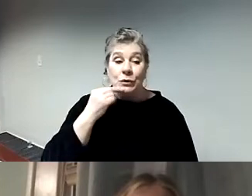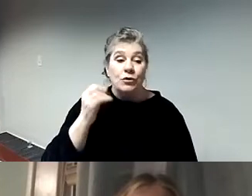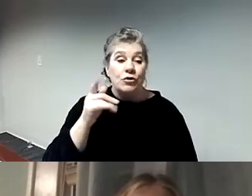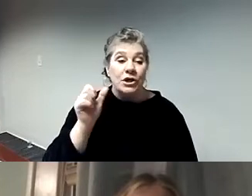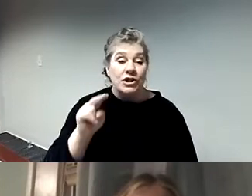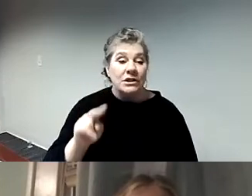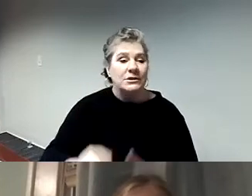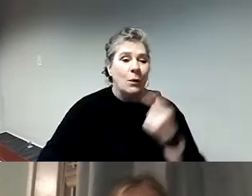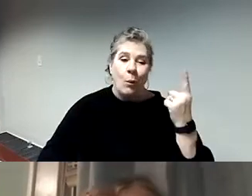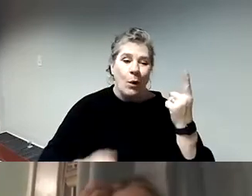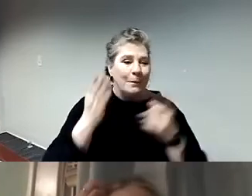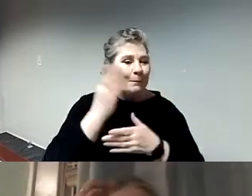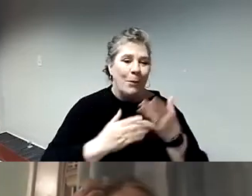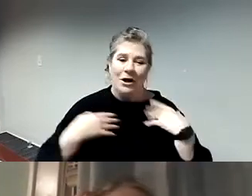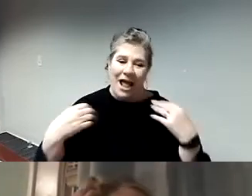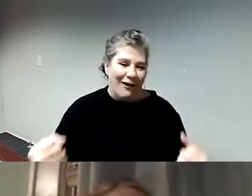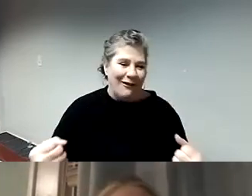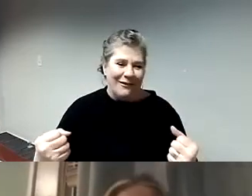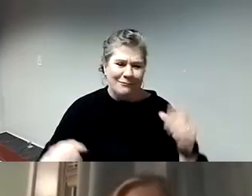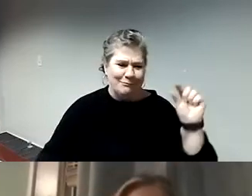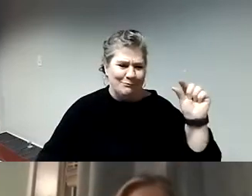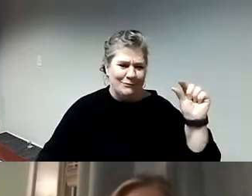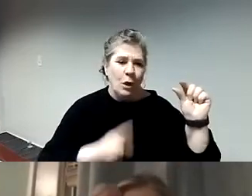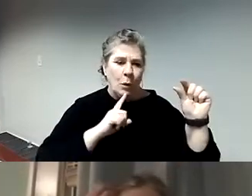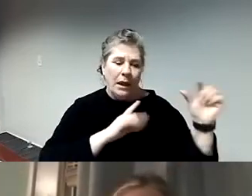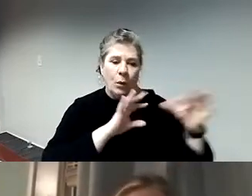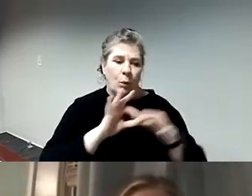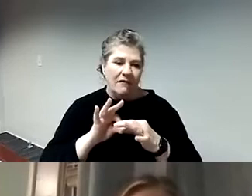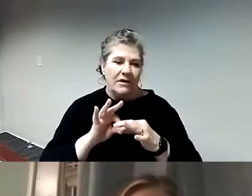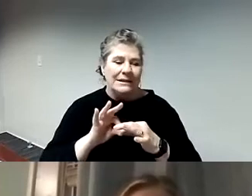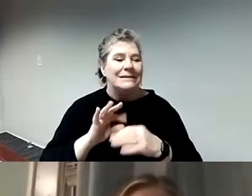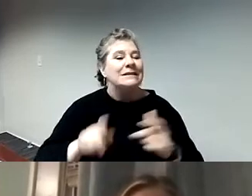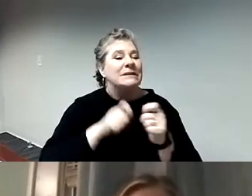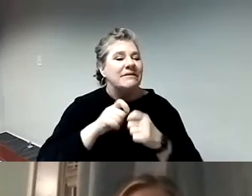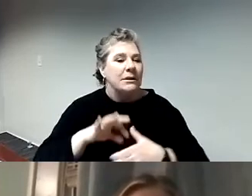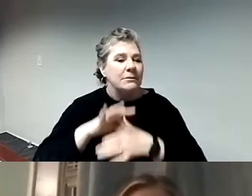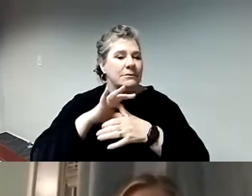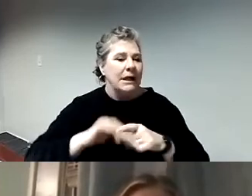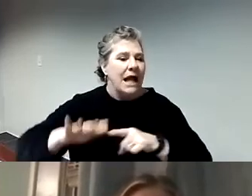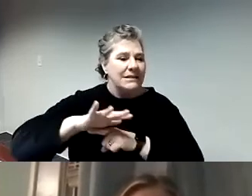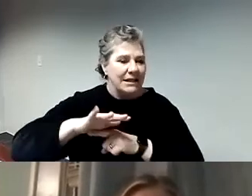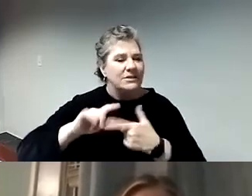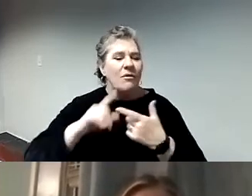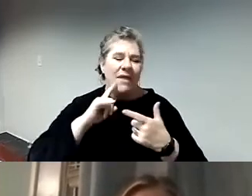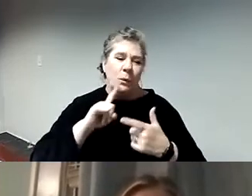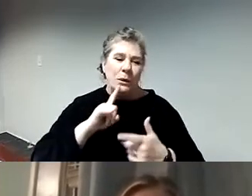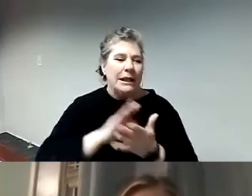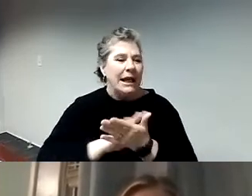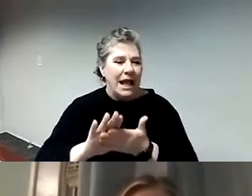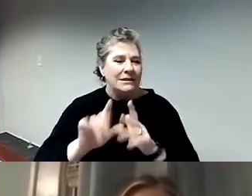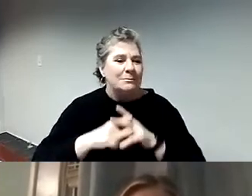only one small part of health, that it's not, it's only relevant under certain contexts. And yeah, so that can be a nice juice to